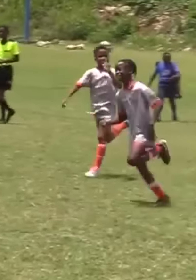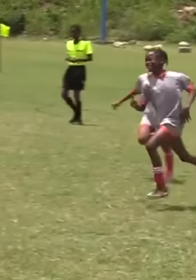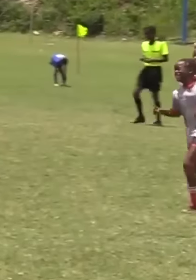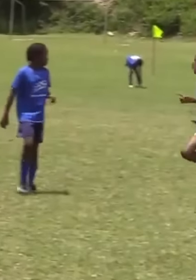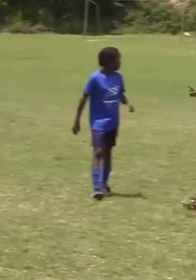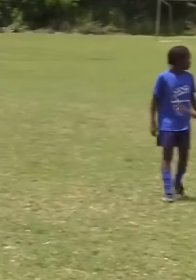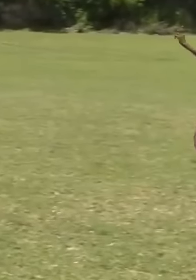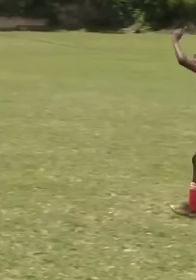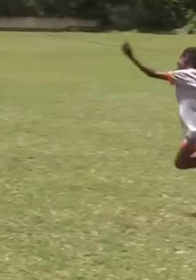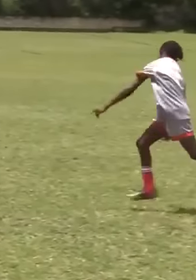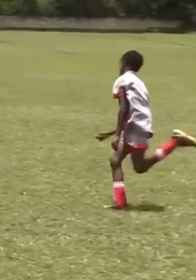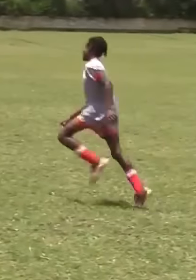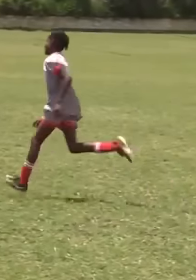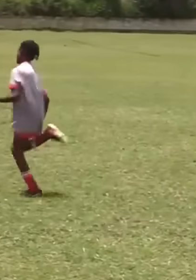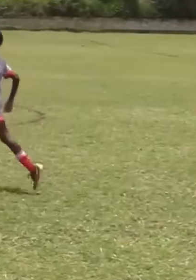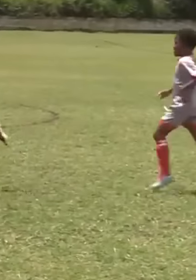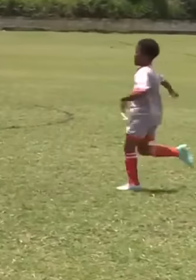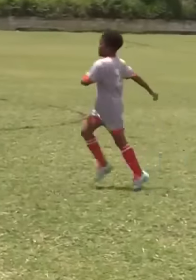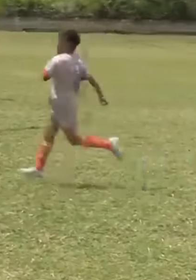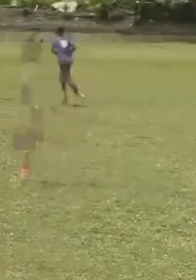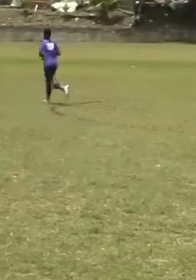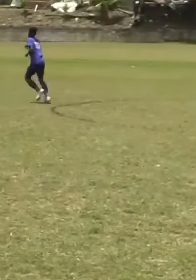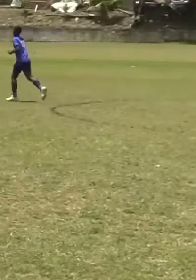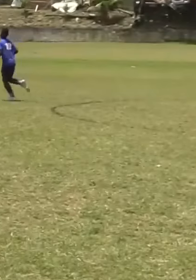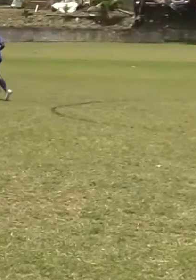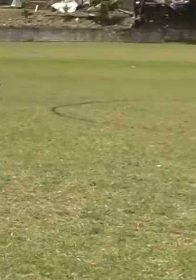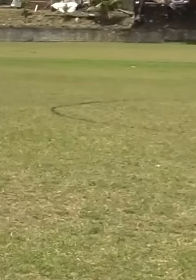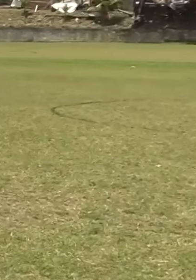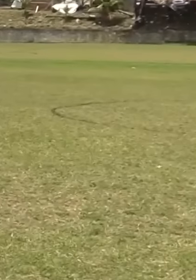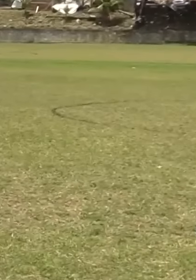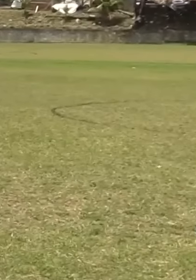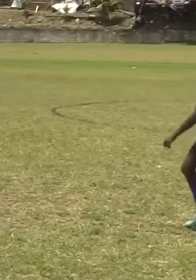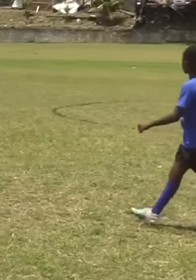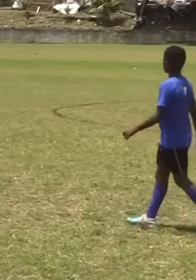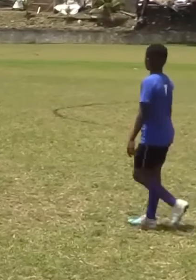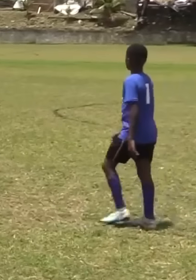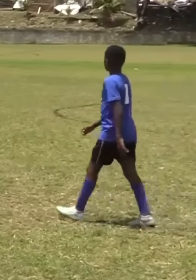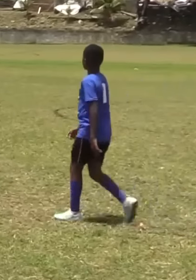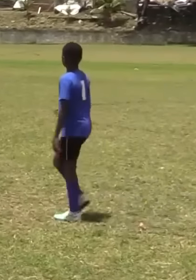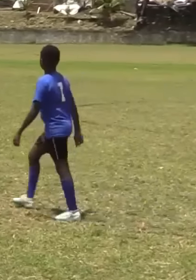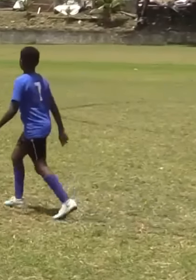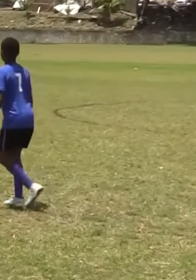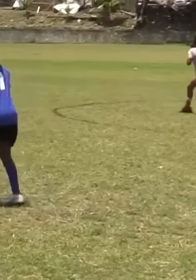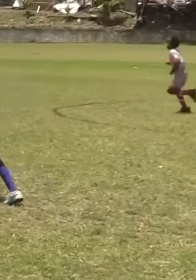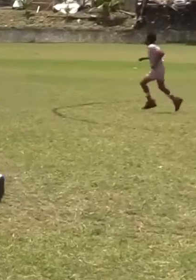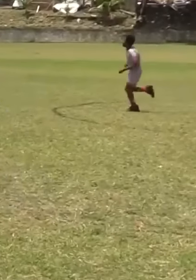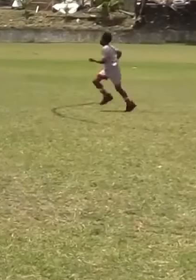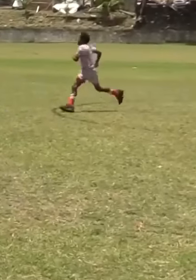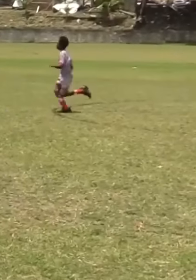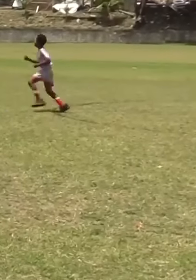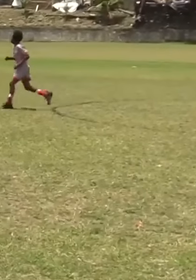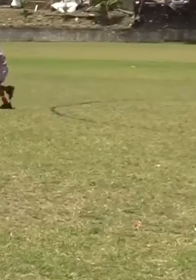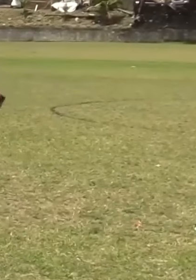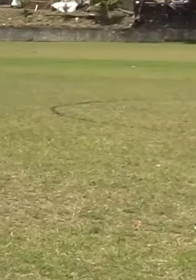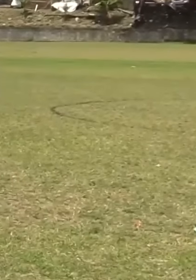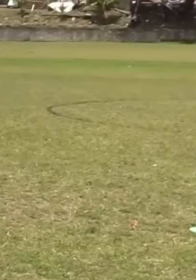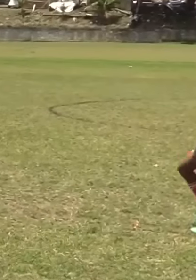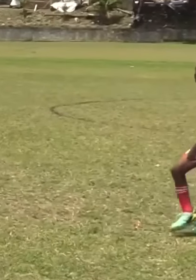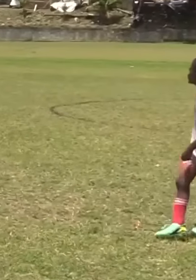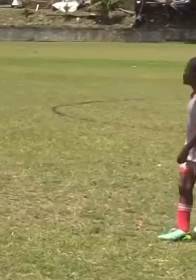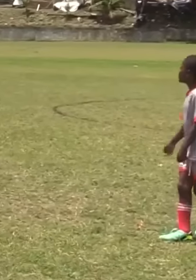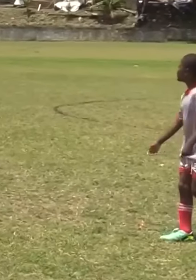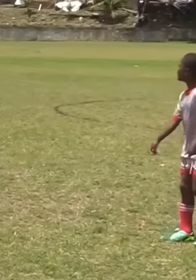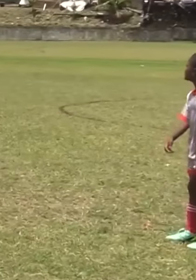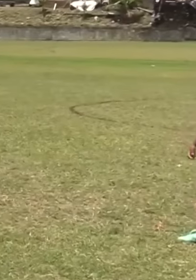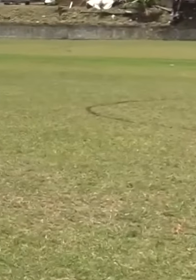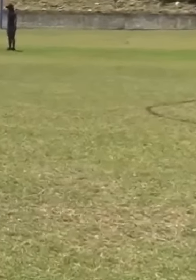of the onion bag. 1-0. That's all she wrote in the first half. Change of direction for the second. Welches have